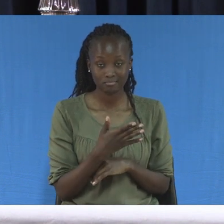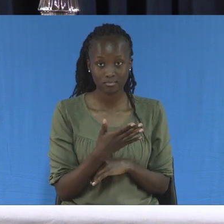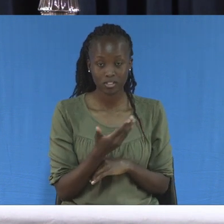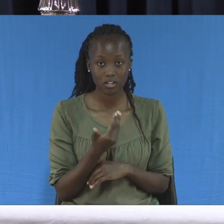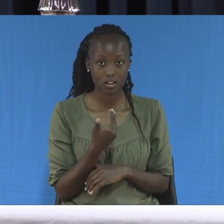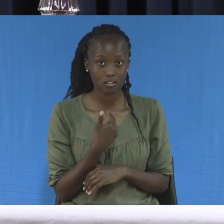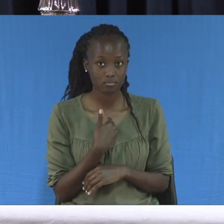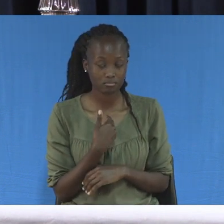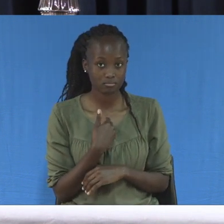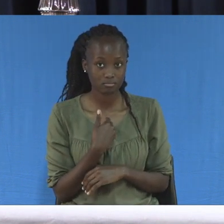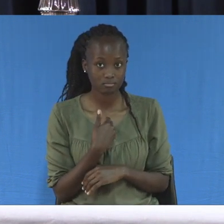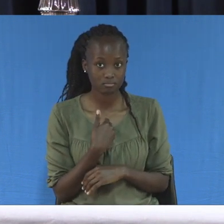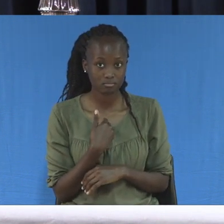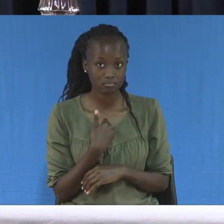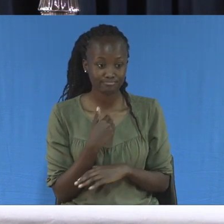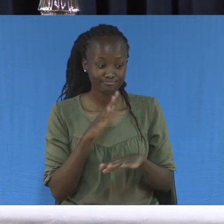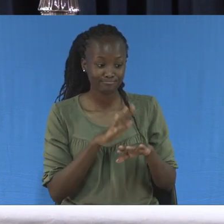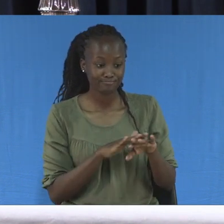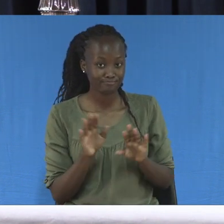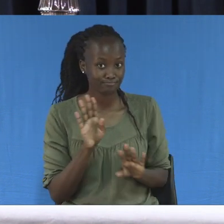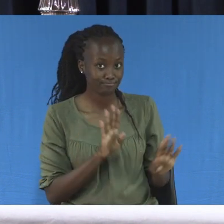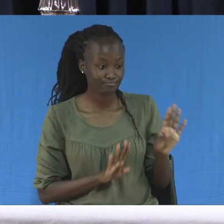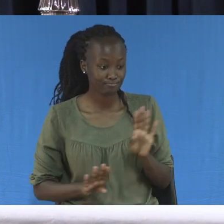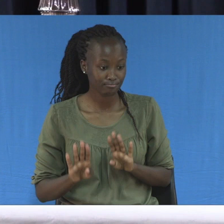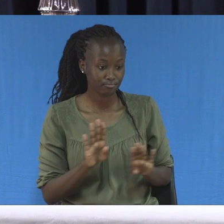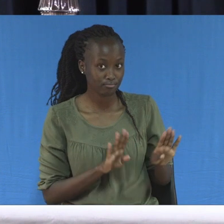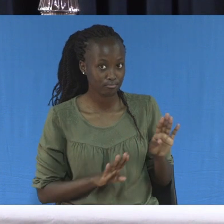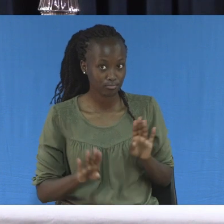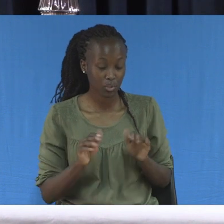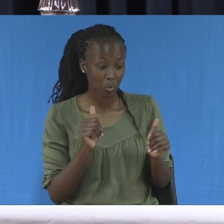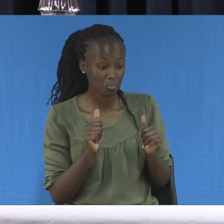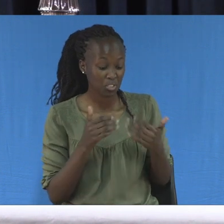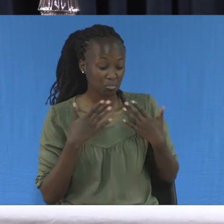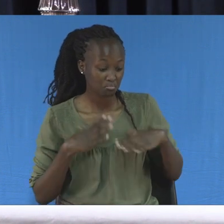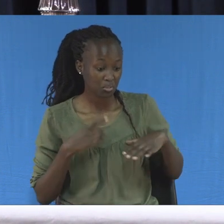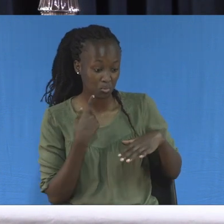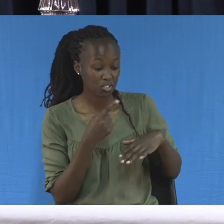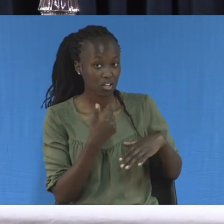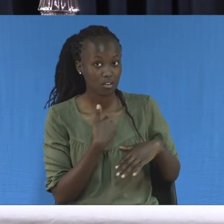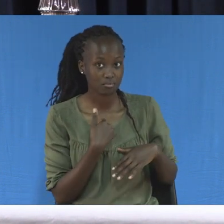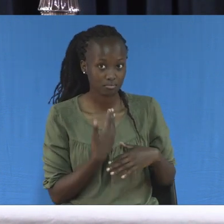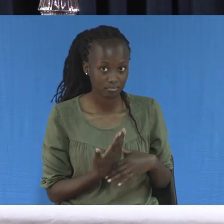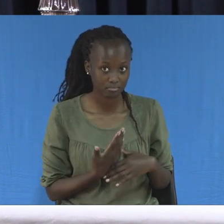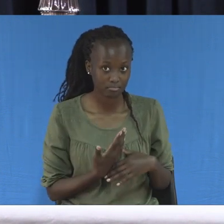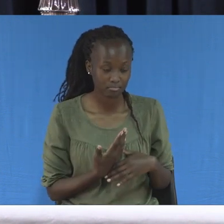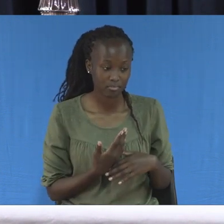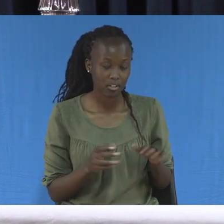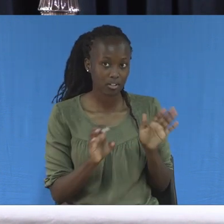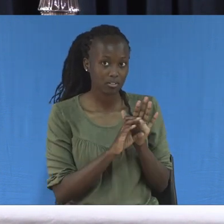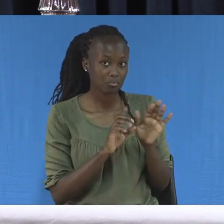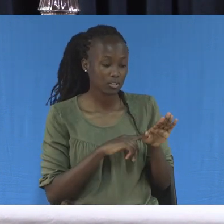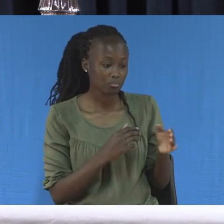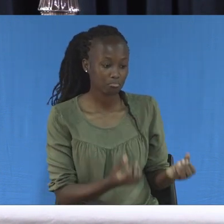have good morals attributed to them, in as far as sacrifices